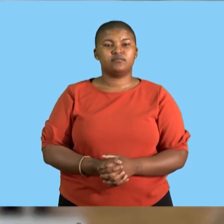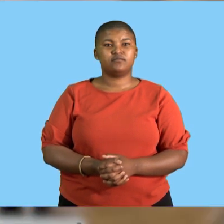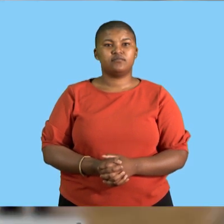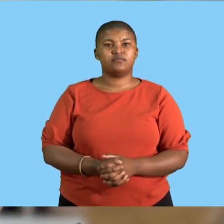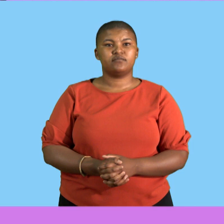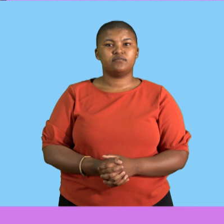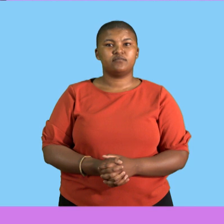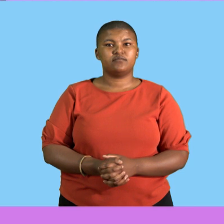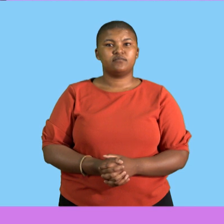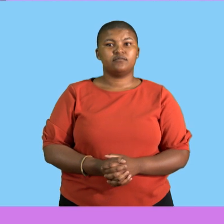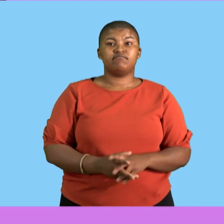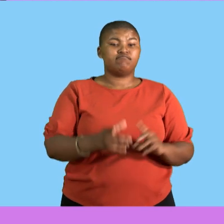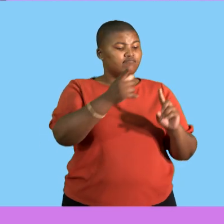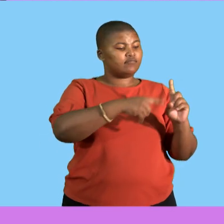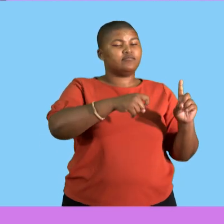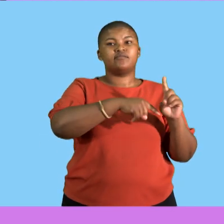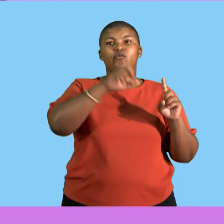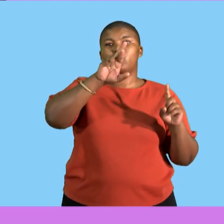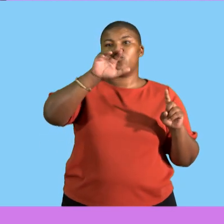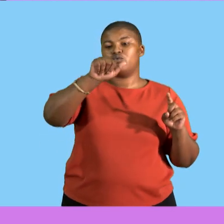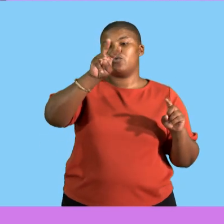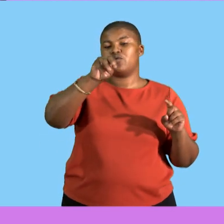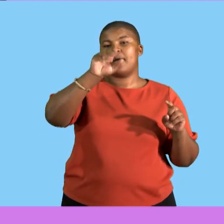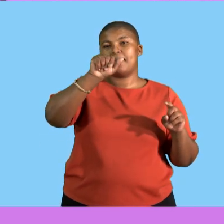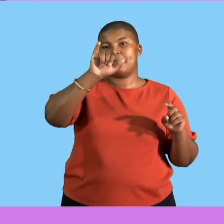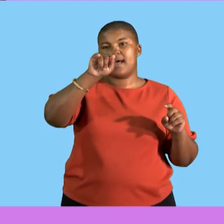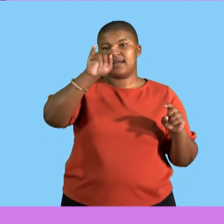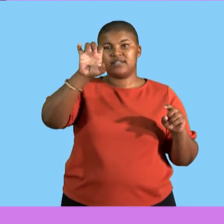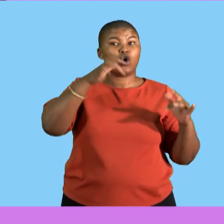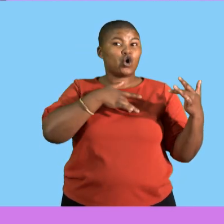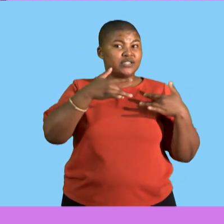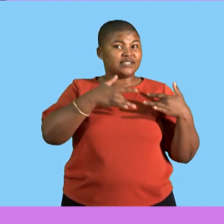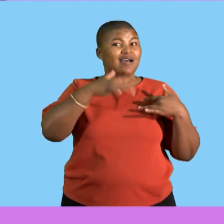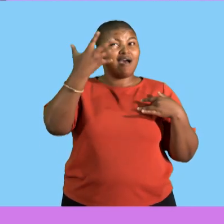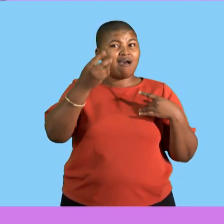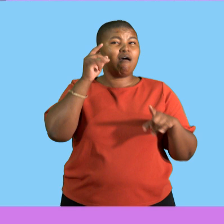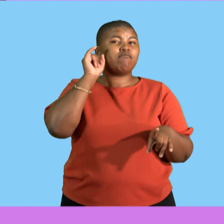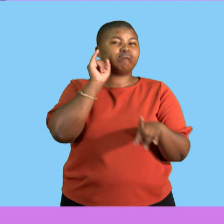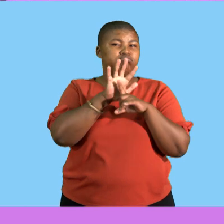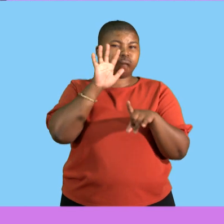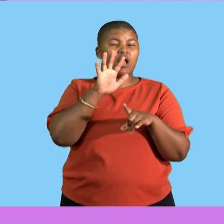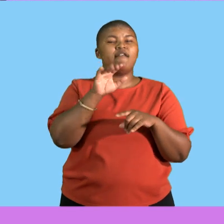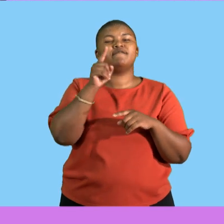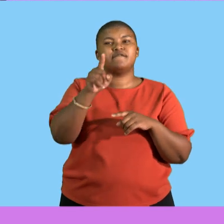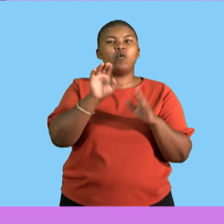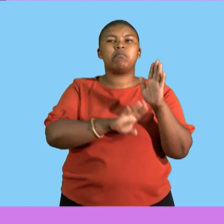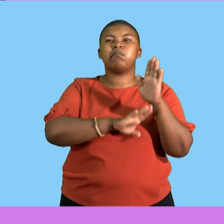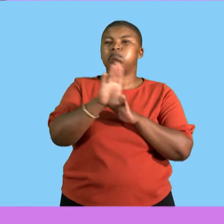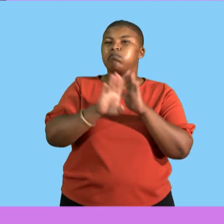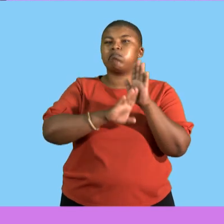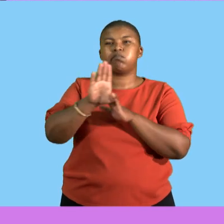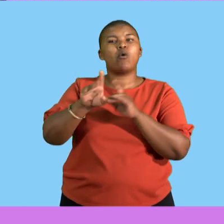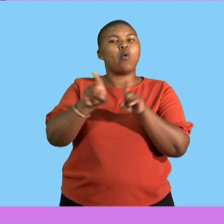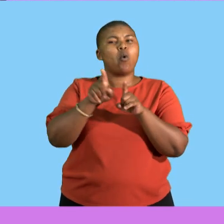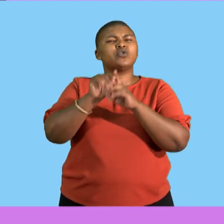Mr. Ramait is concerned about the impact that the projected inflation rates